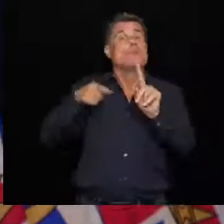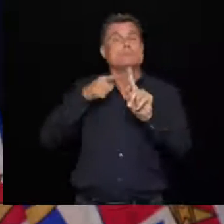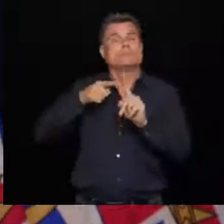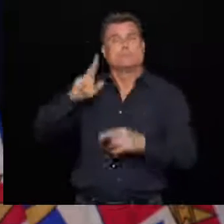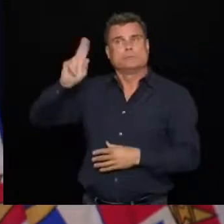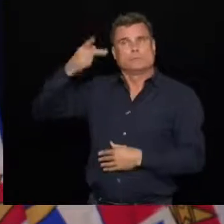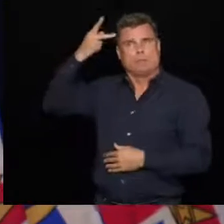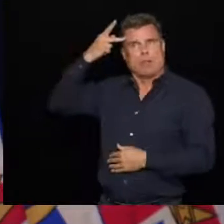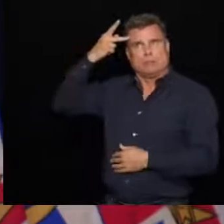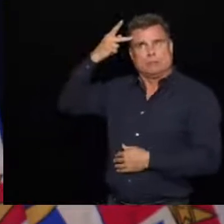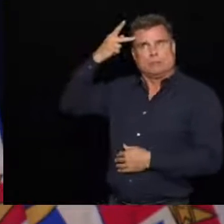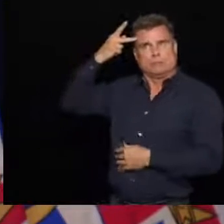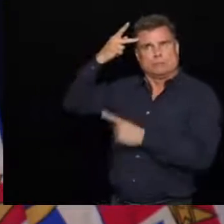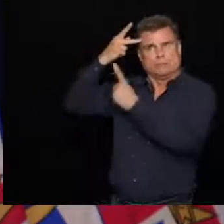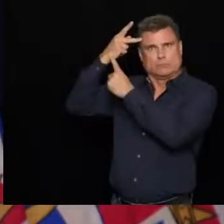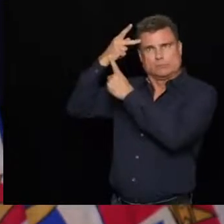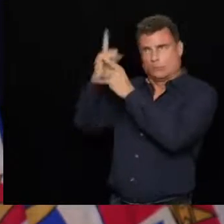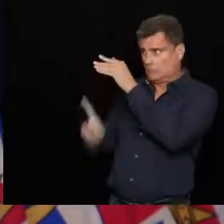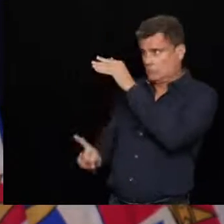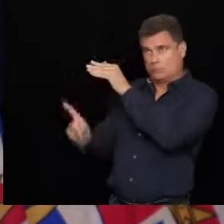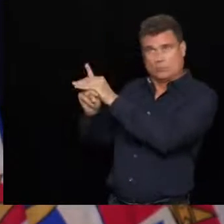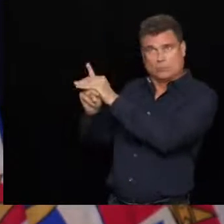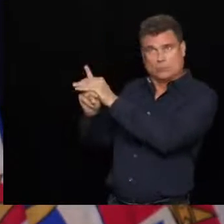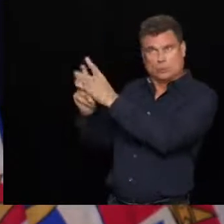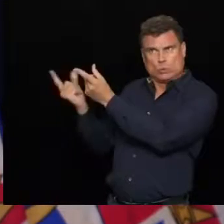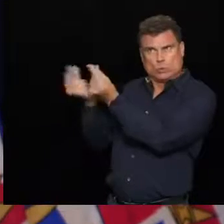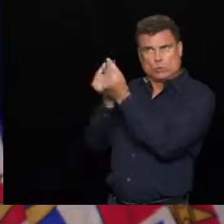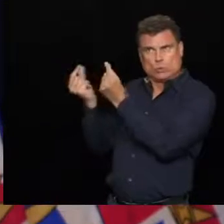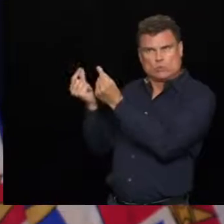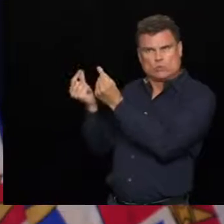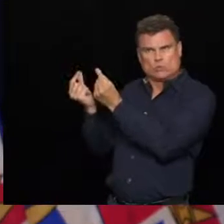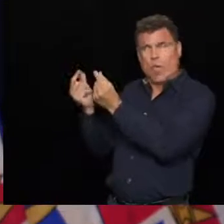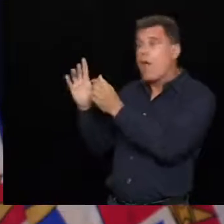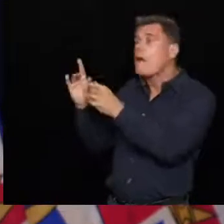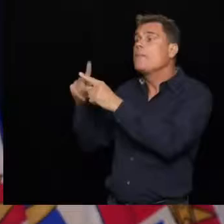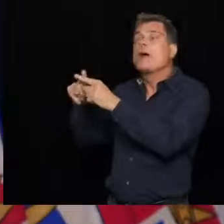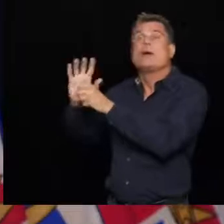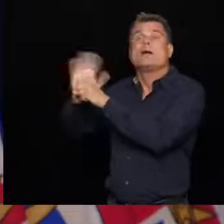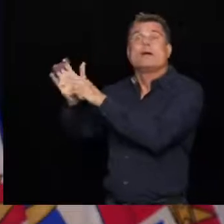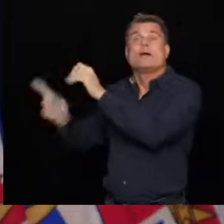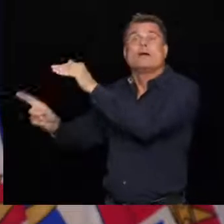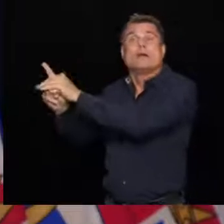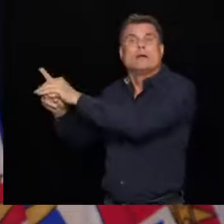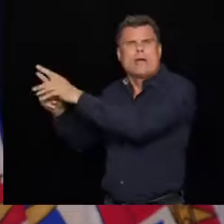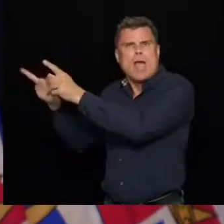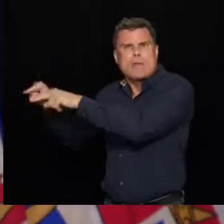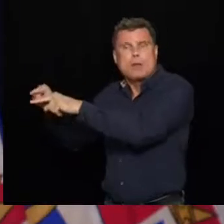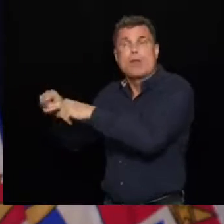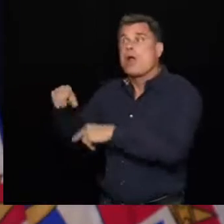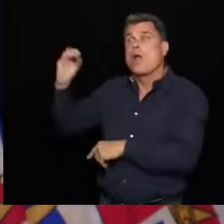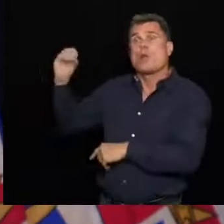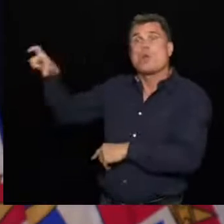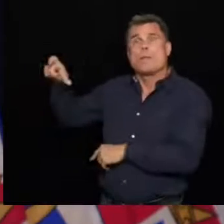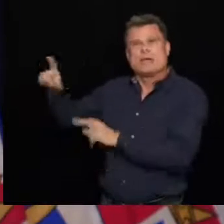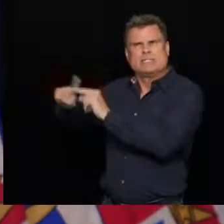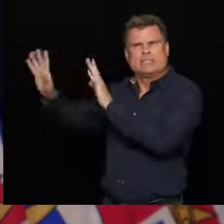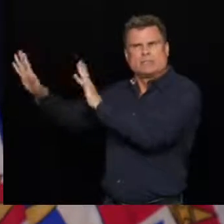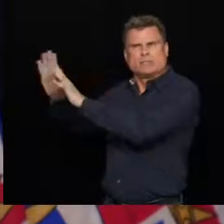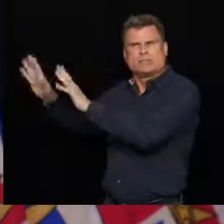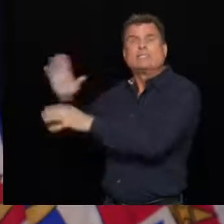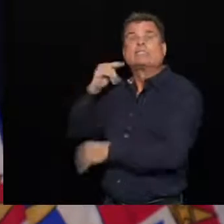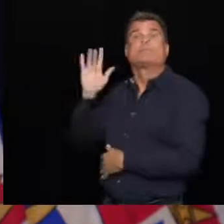we have quite a difference between Ontario and Quebec, where the vast majority, we're still in the 80% of our cases